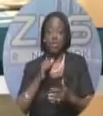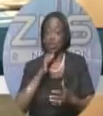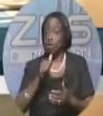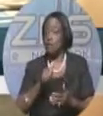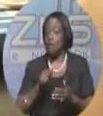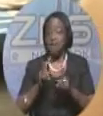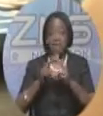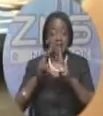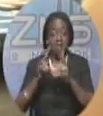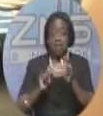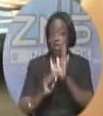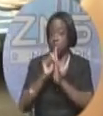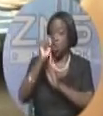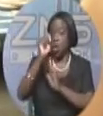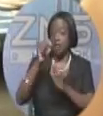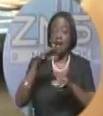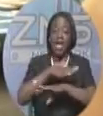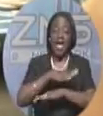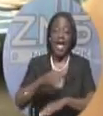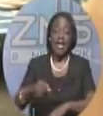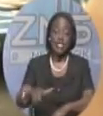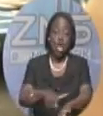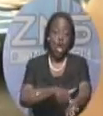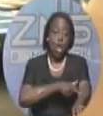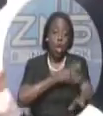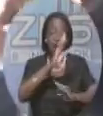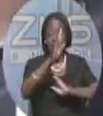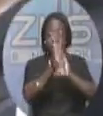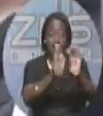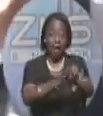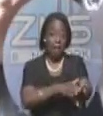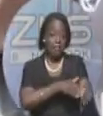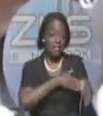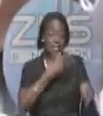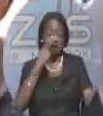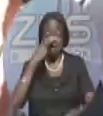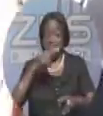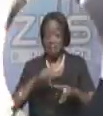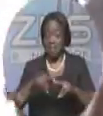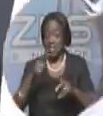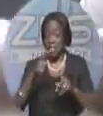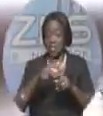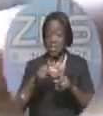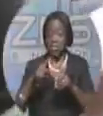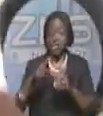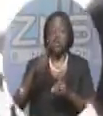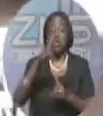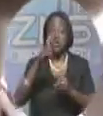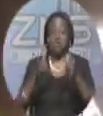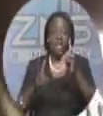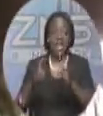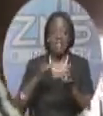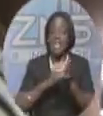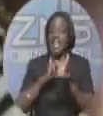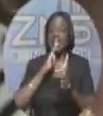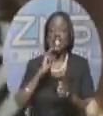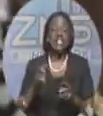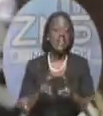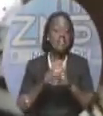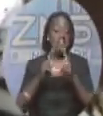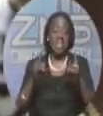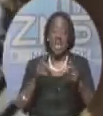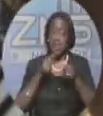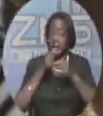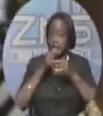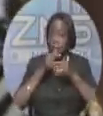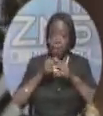arms, and It's fun to drive. One thing is, it's very quiet. It doesn't even sound